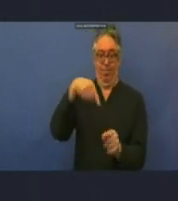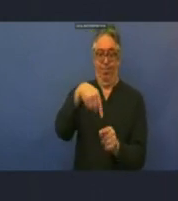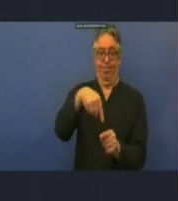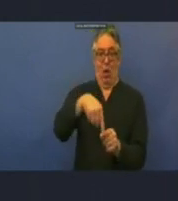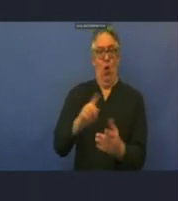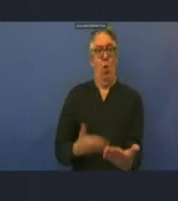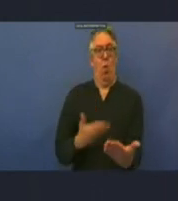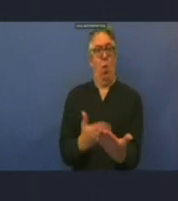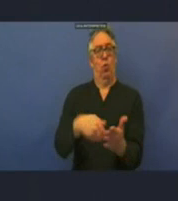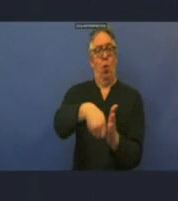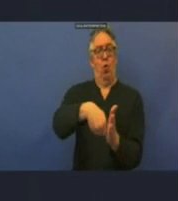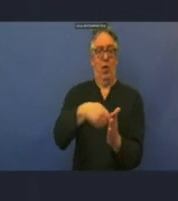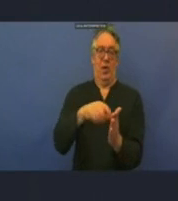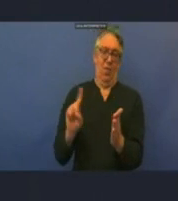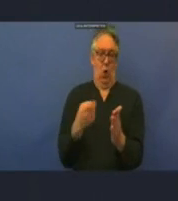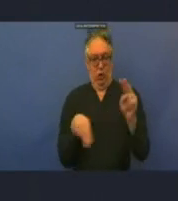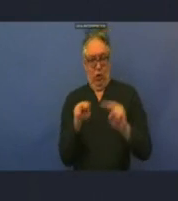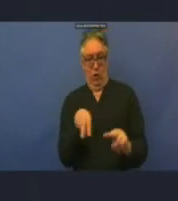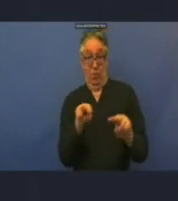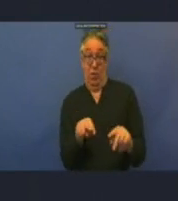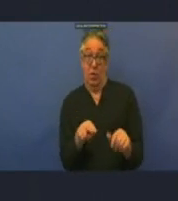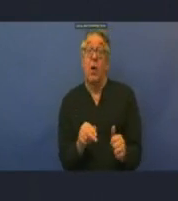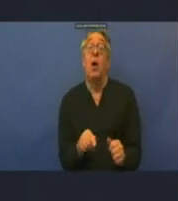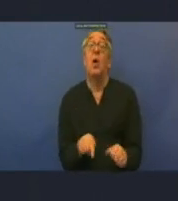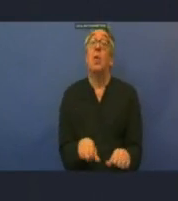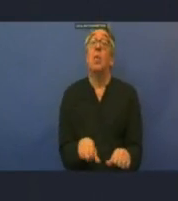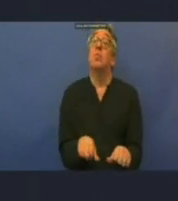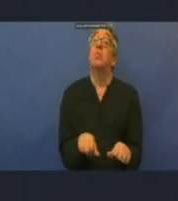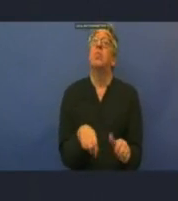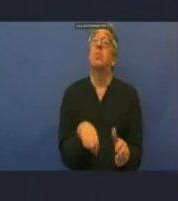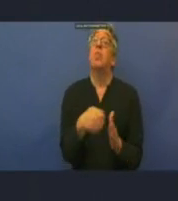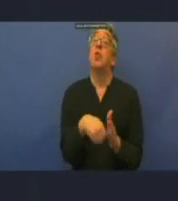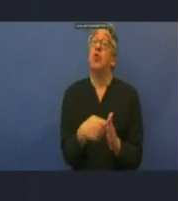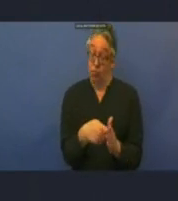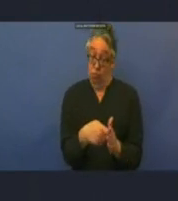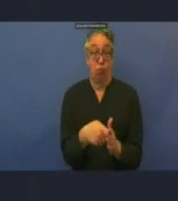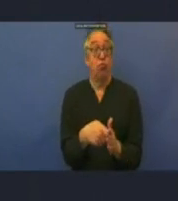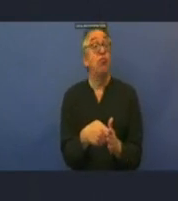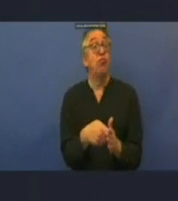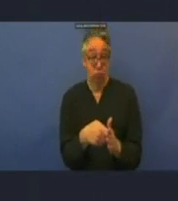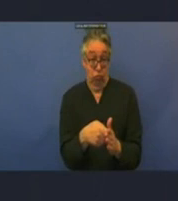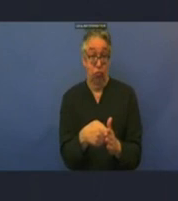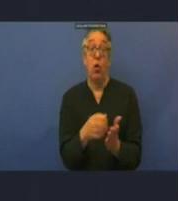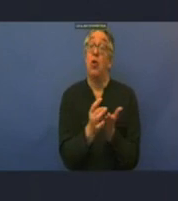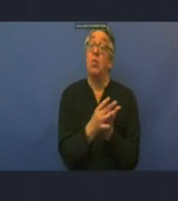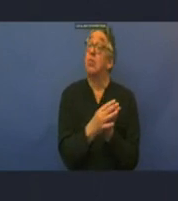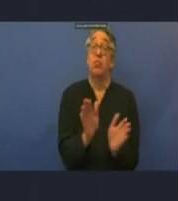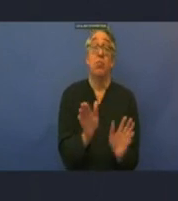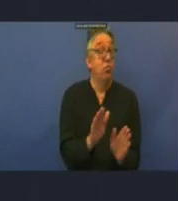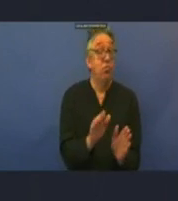and then if projects that are pre-selected are then required to